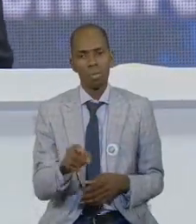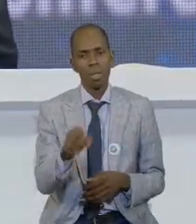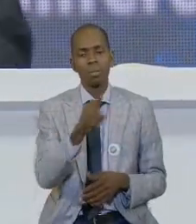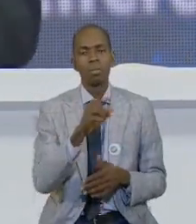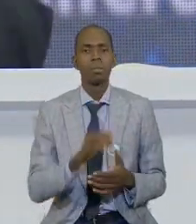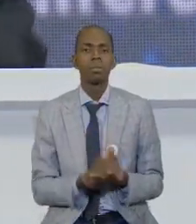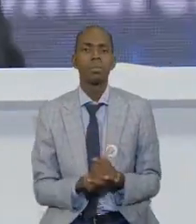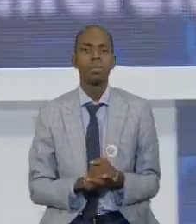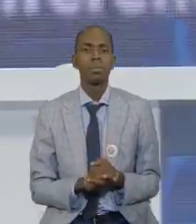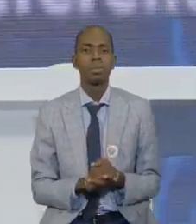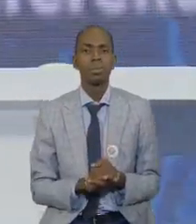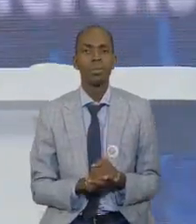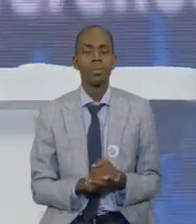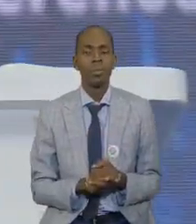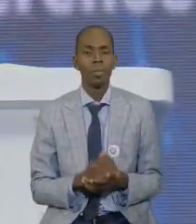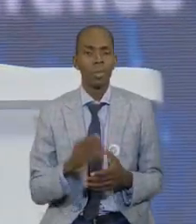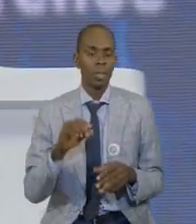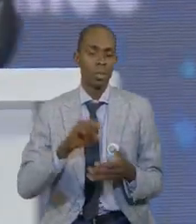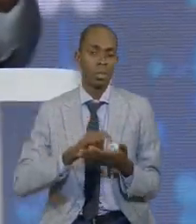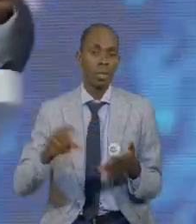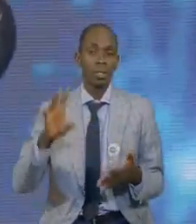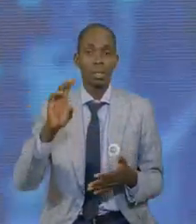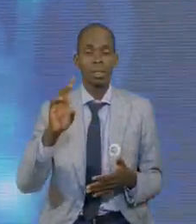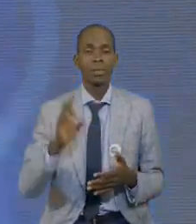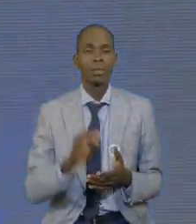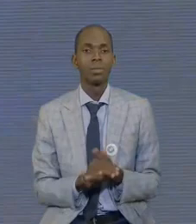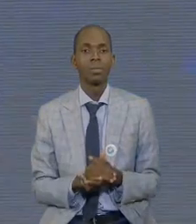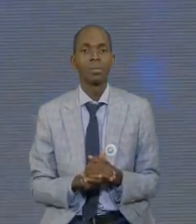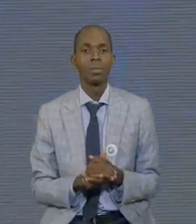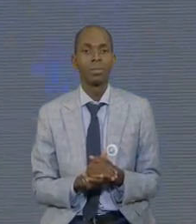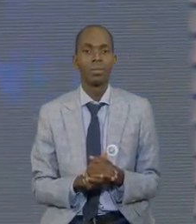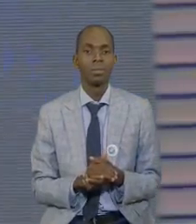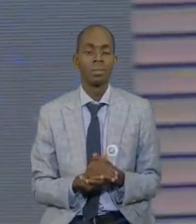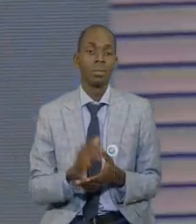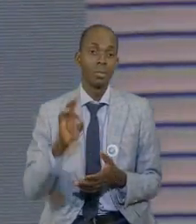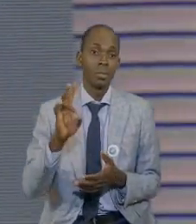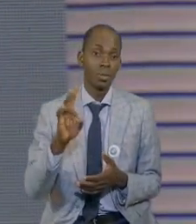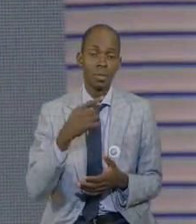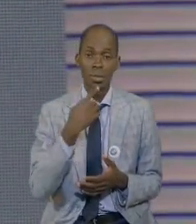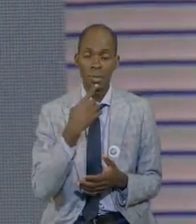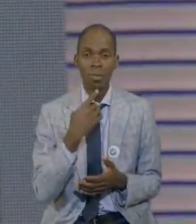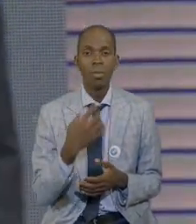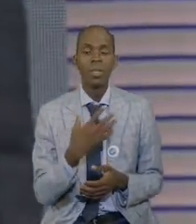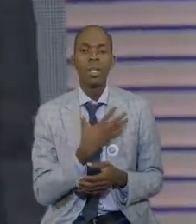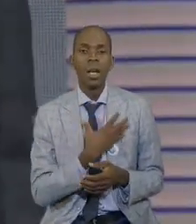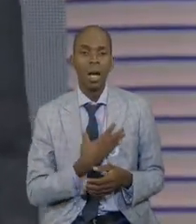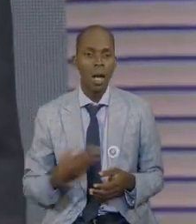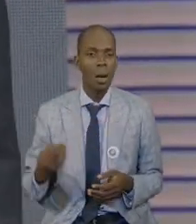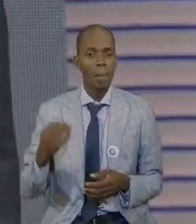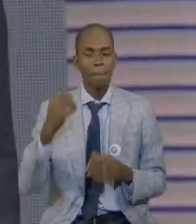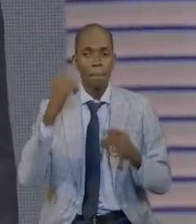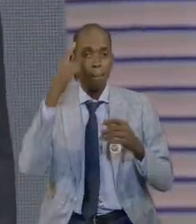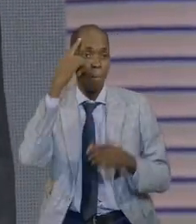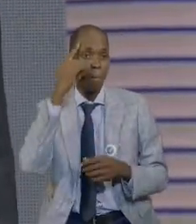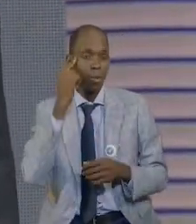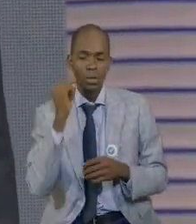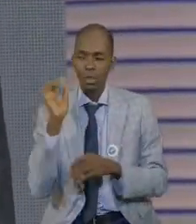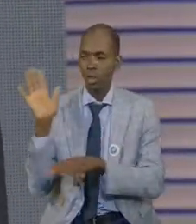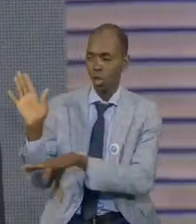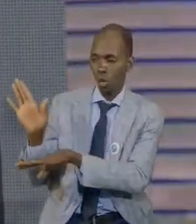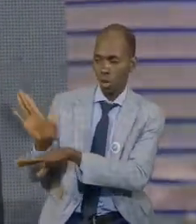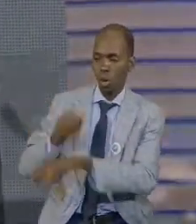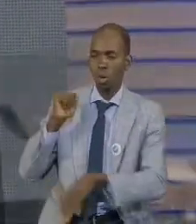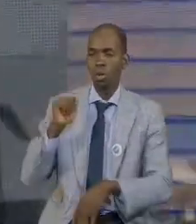look at verse 7 in verse 7 it says and Moses called unto Joshua